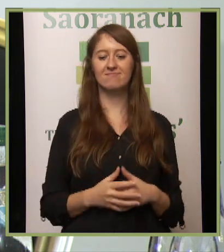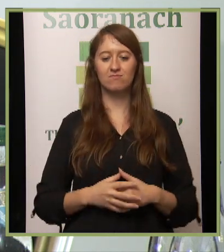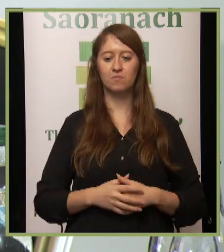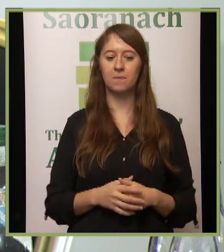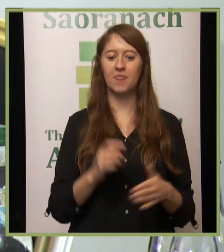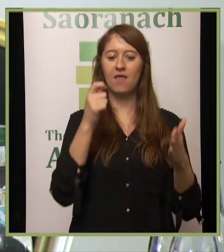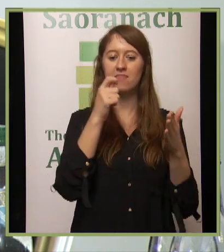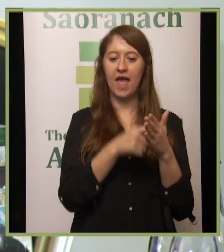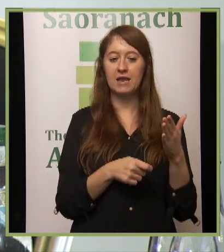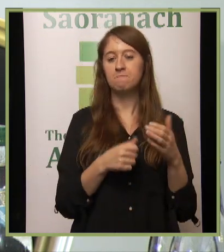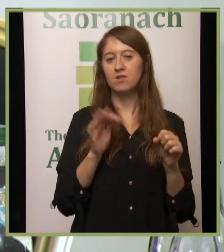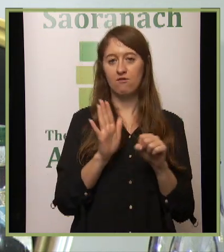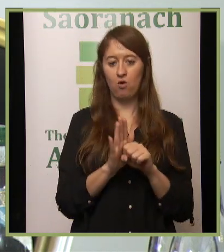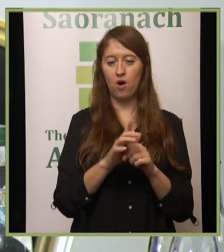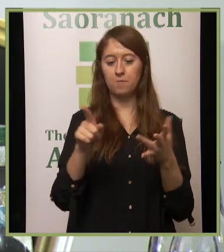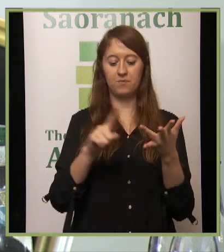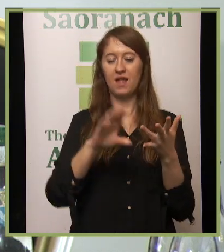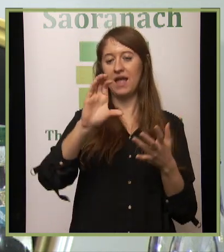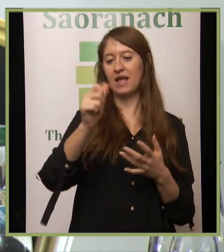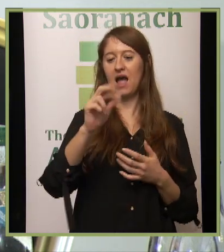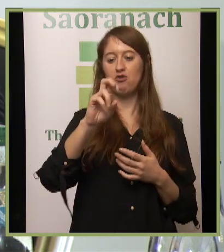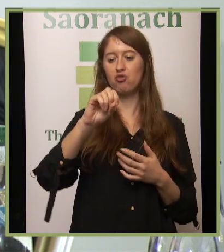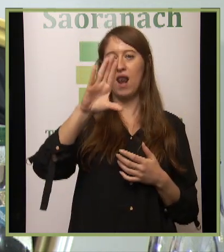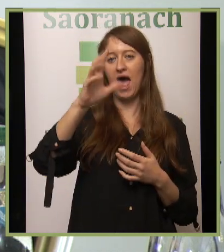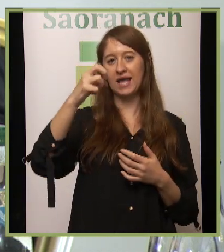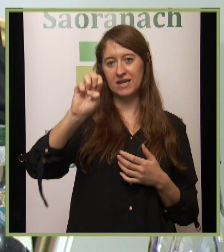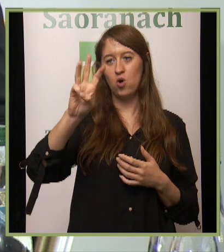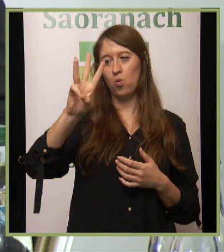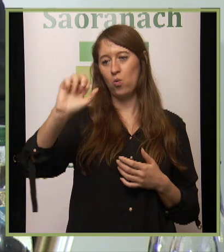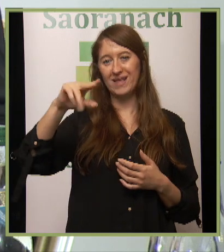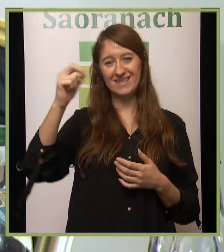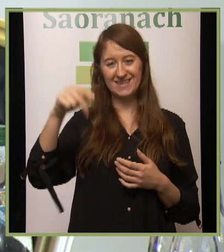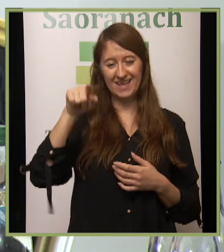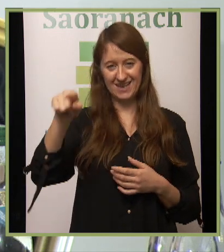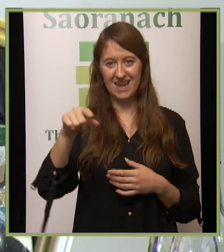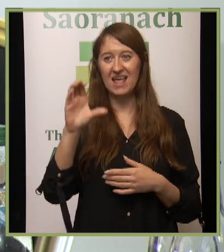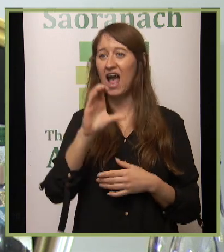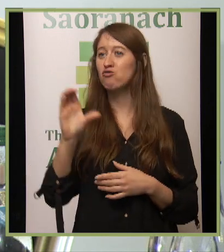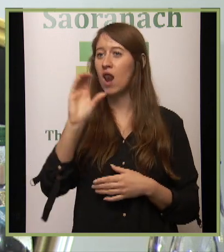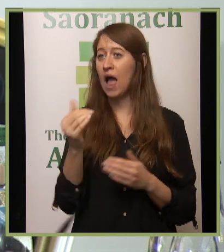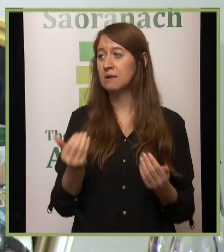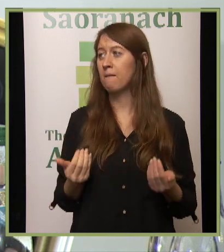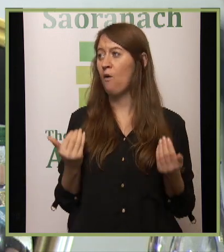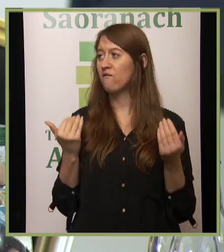And then to Caroline Winston for all of her work. And Caroline is moving on. Where is she?